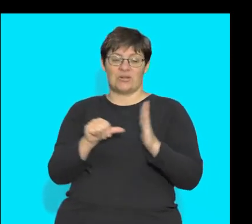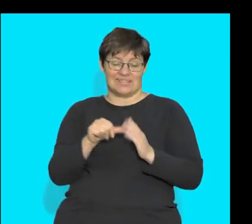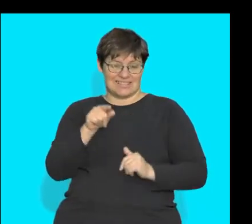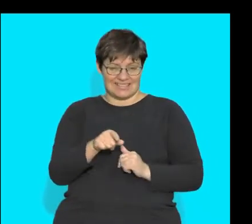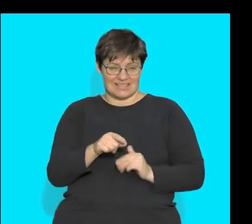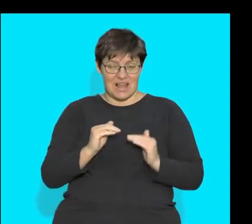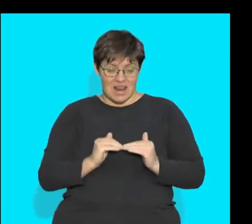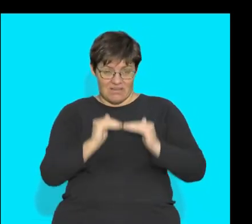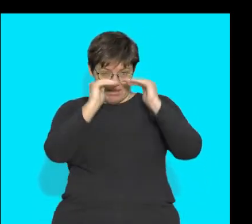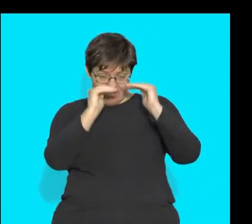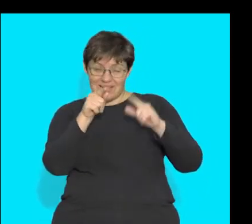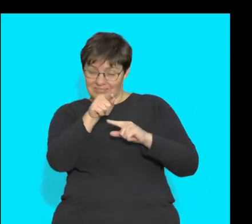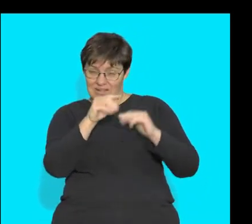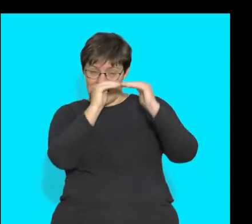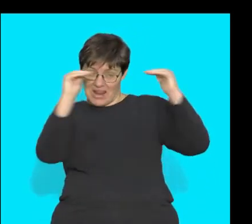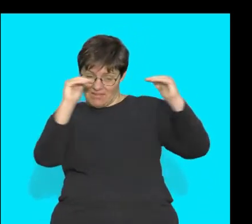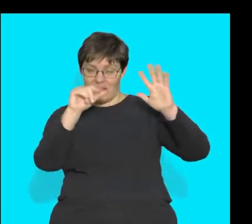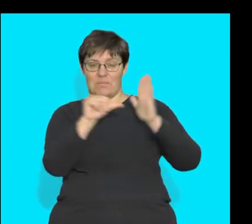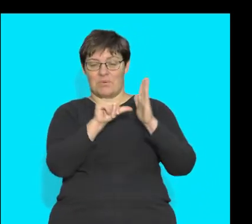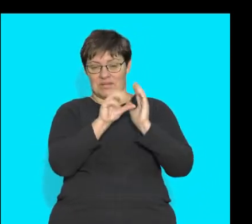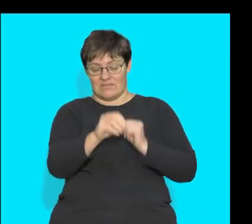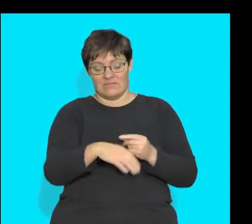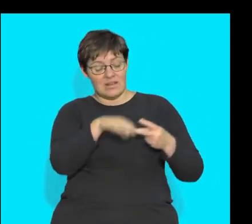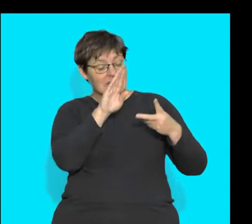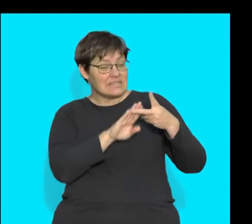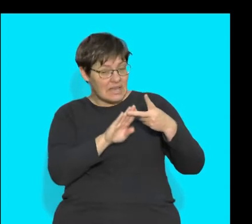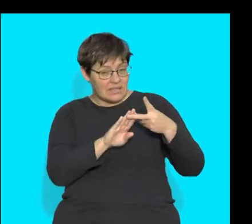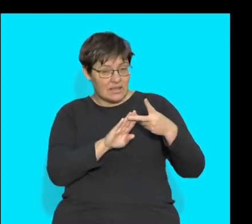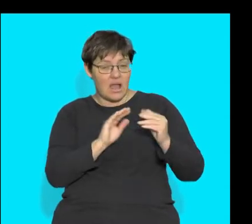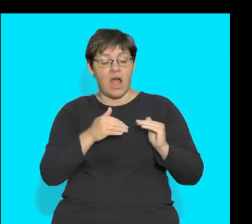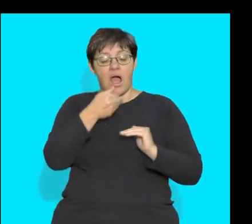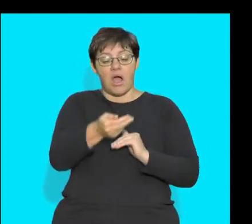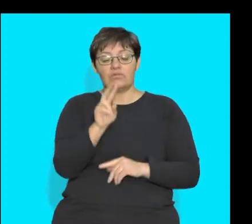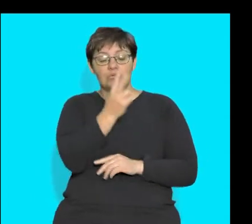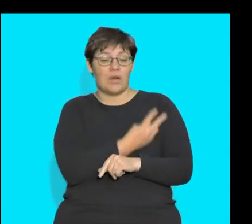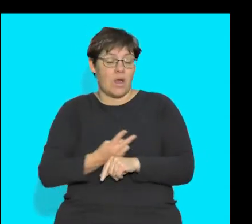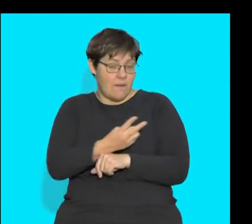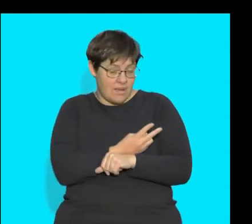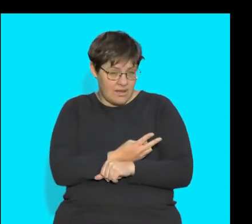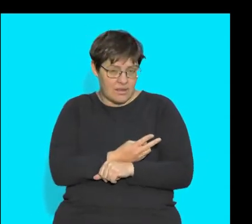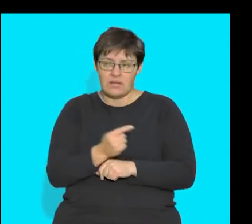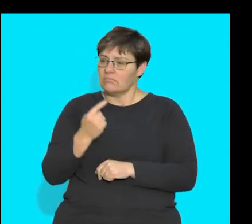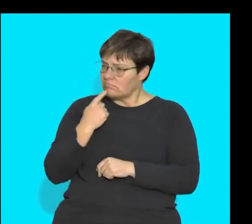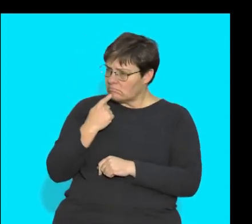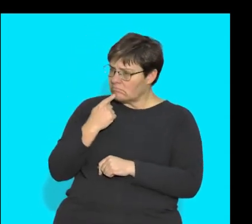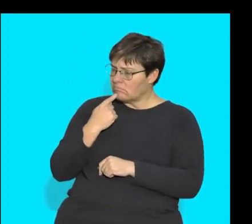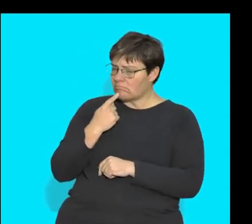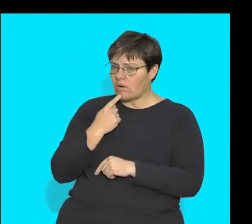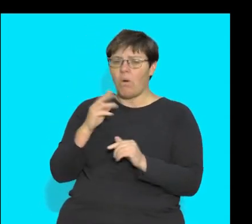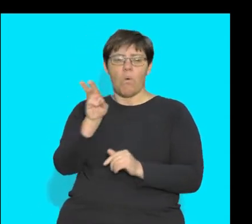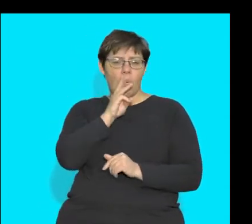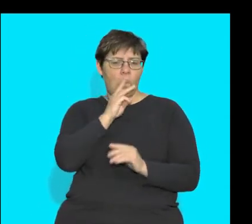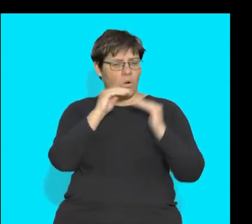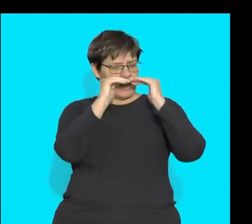water level is going to important. Next thing they said, after 2 hours, there was a